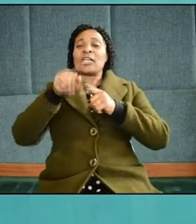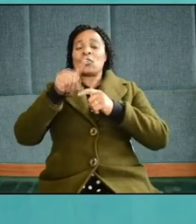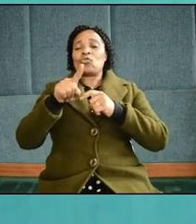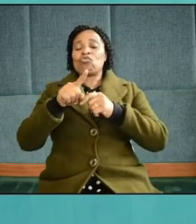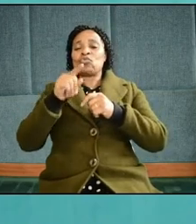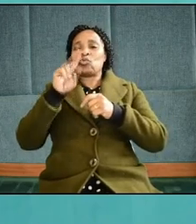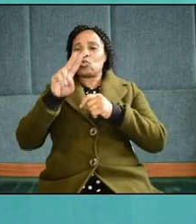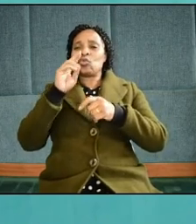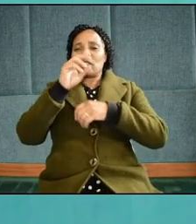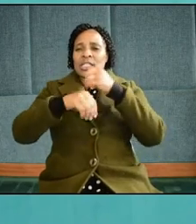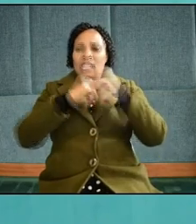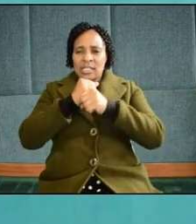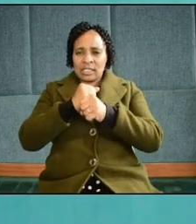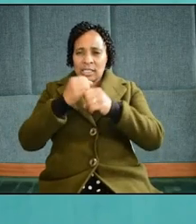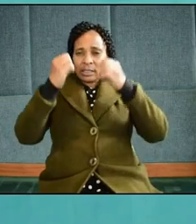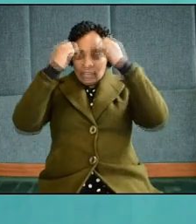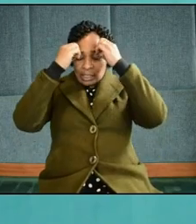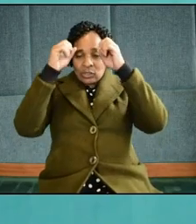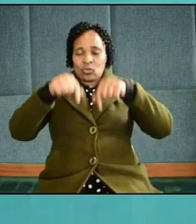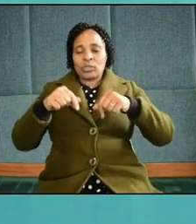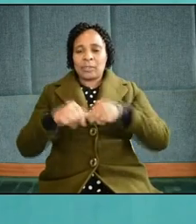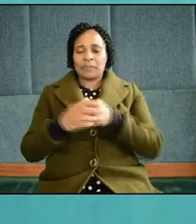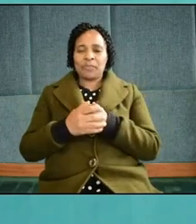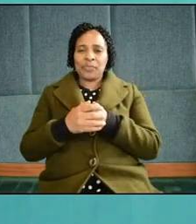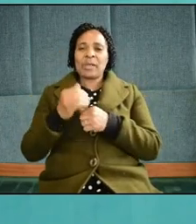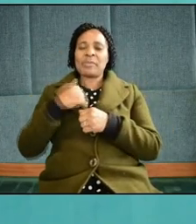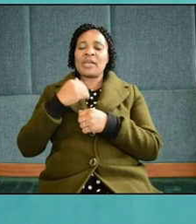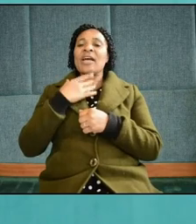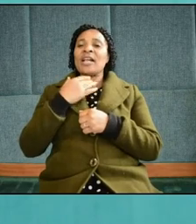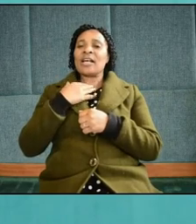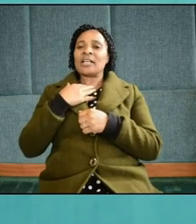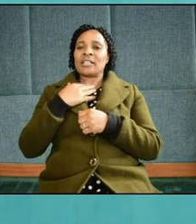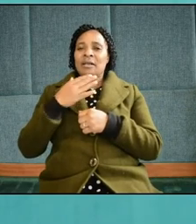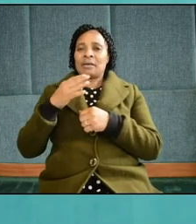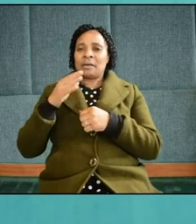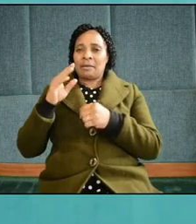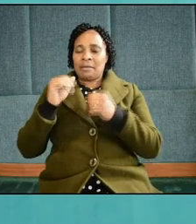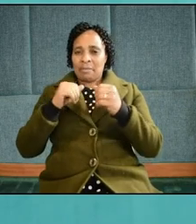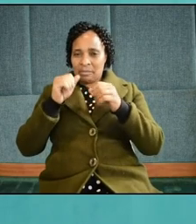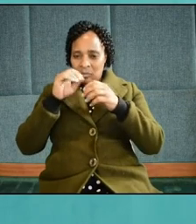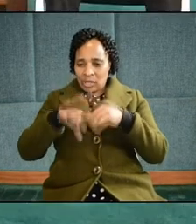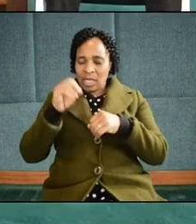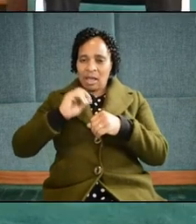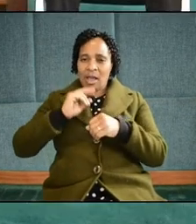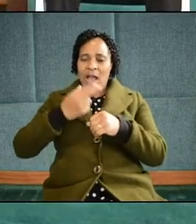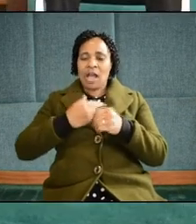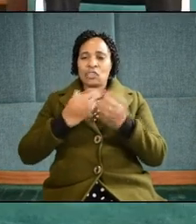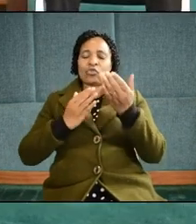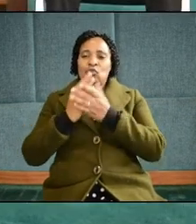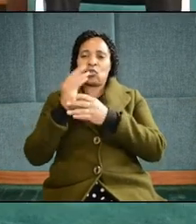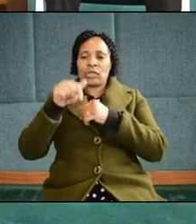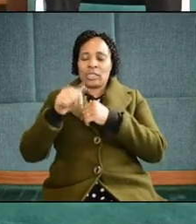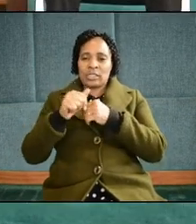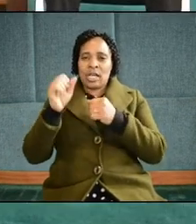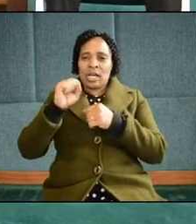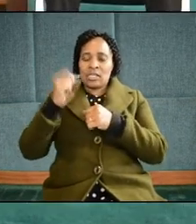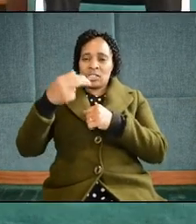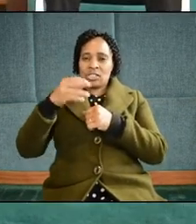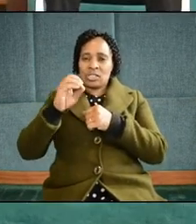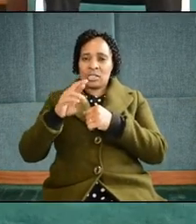And so that's what we are going to be studying today. So I'd like to invite Sid to take us through the What Do You Think section.